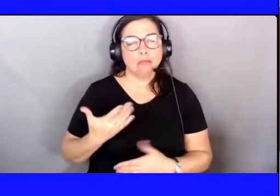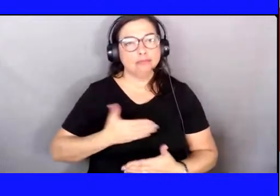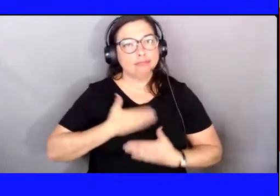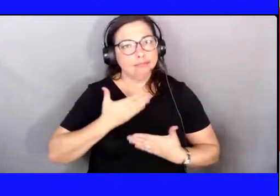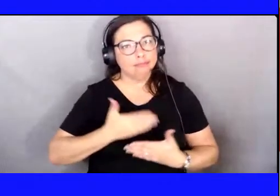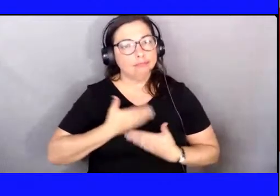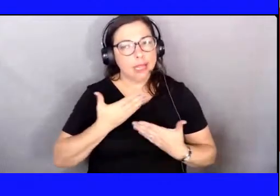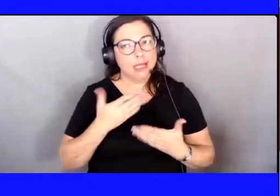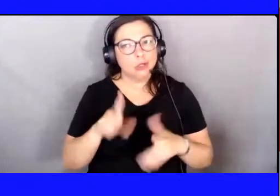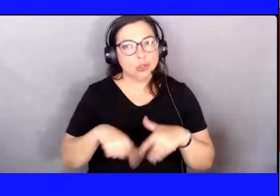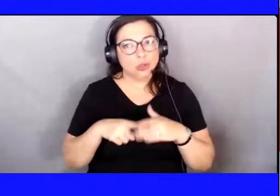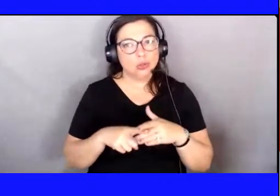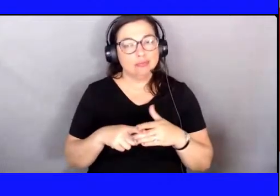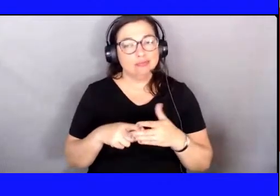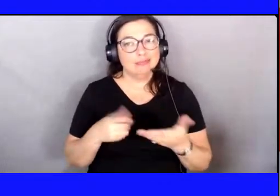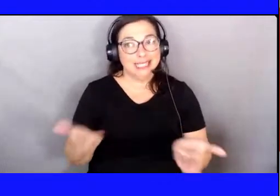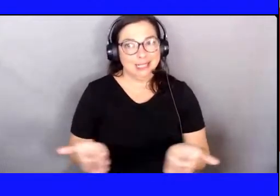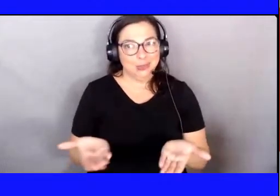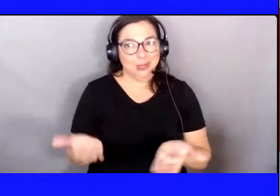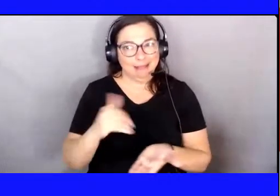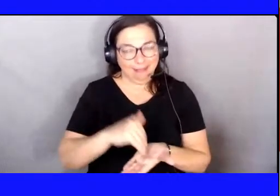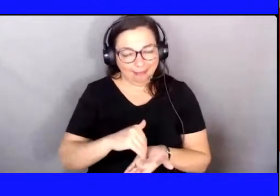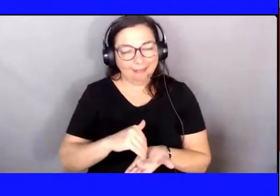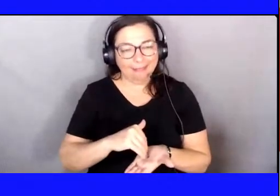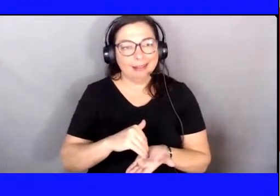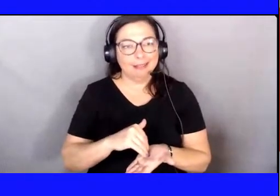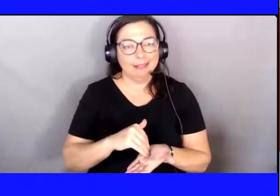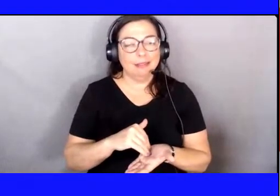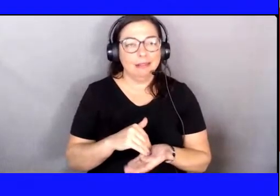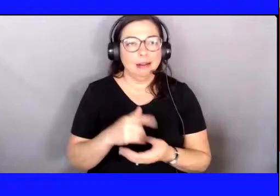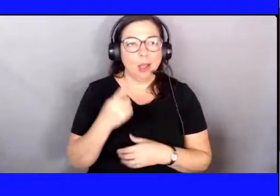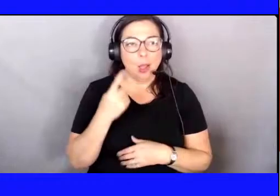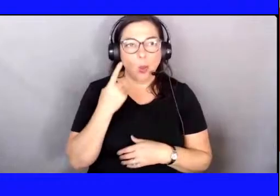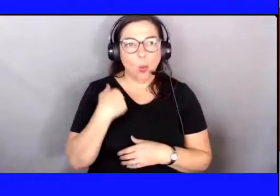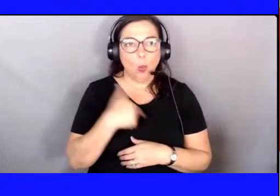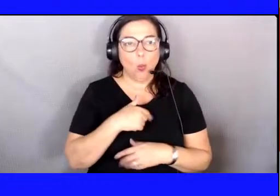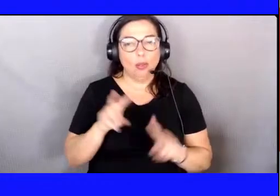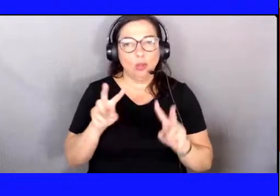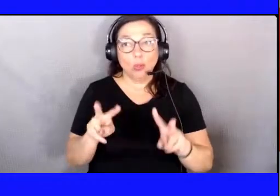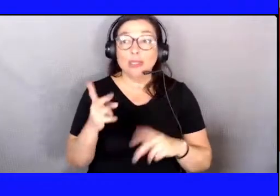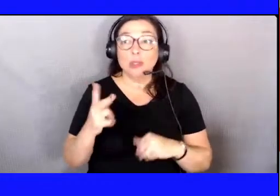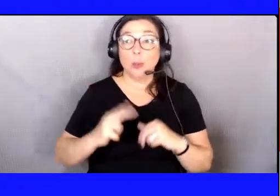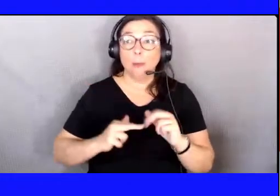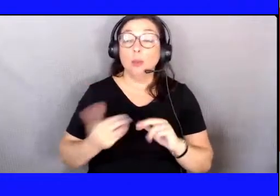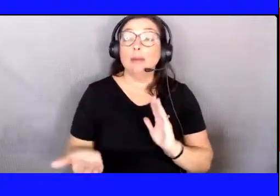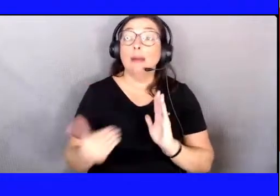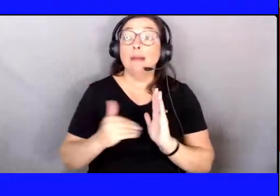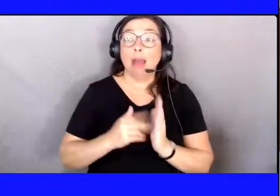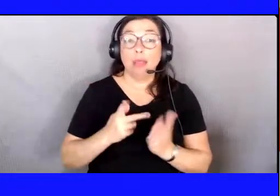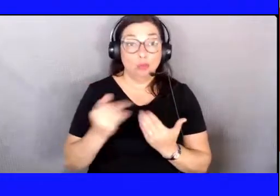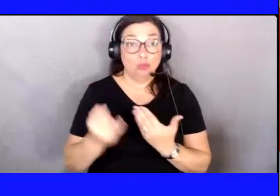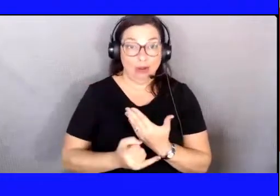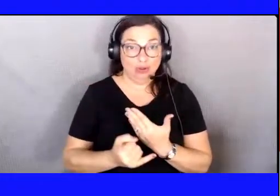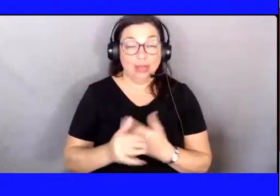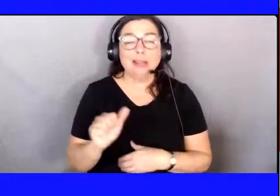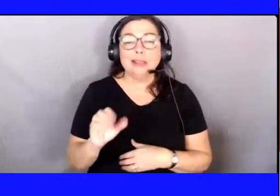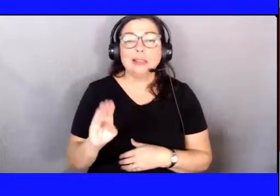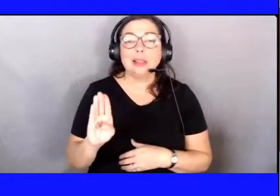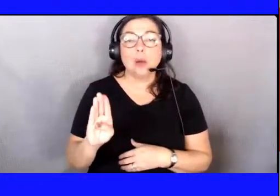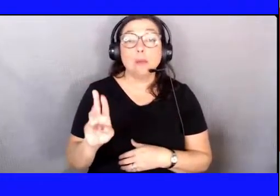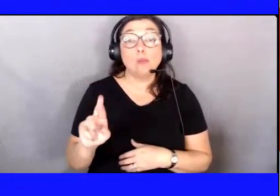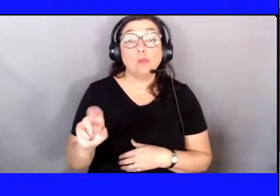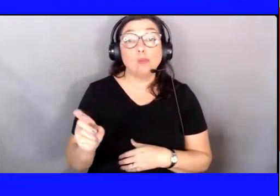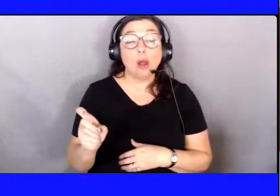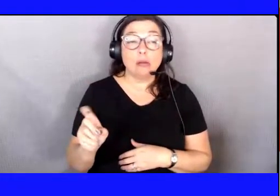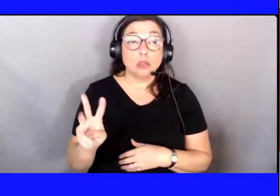at this subway stop yet again as we look to build yet another project in the Bronx. So BronxWorks,